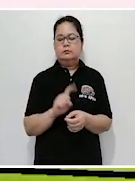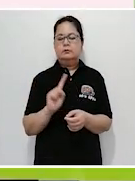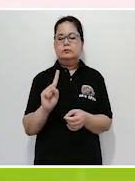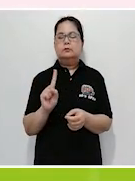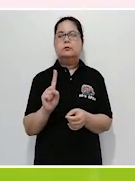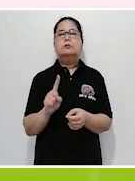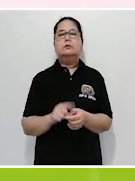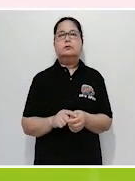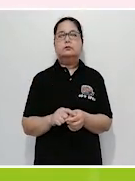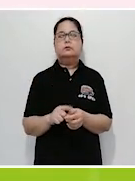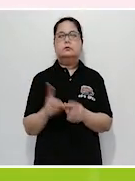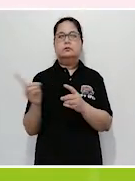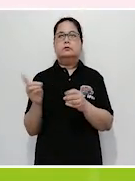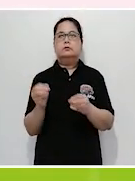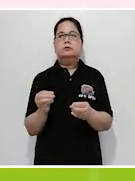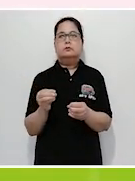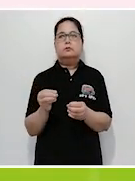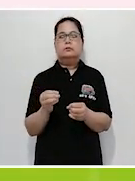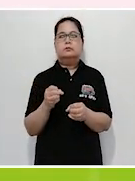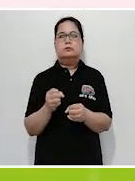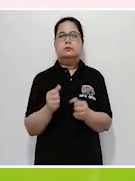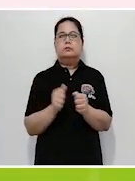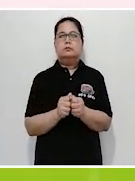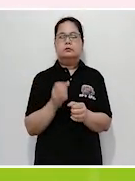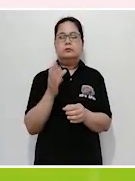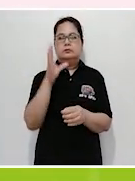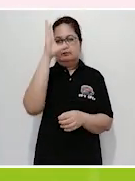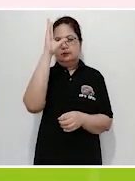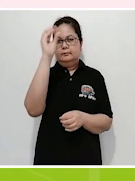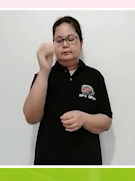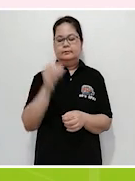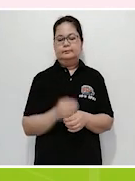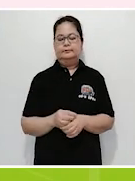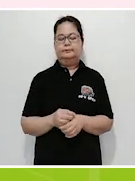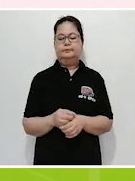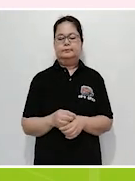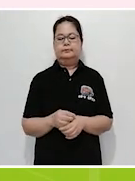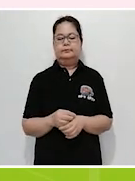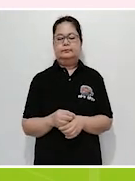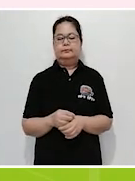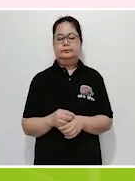Now predict, what did they do with the boy?